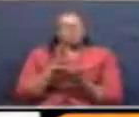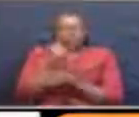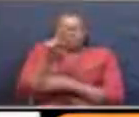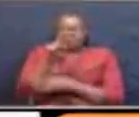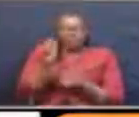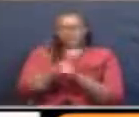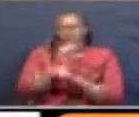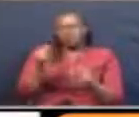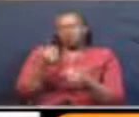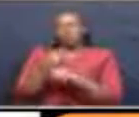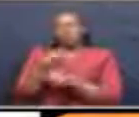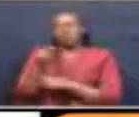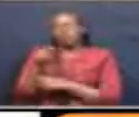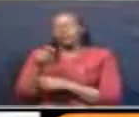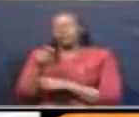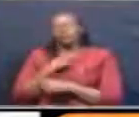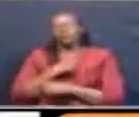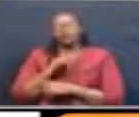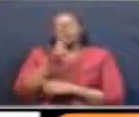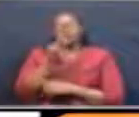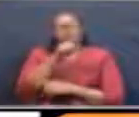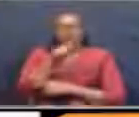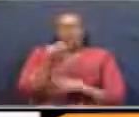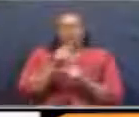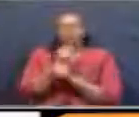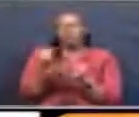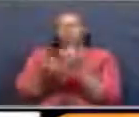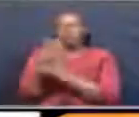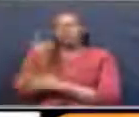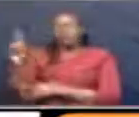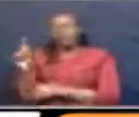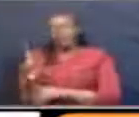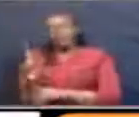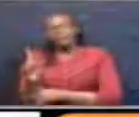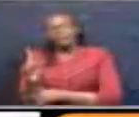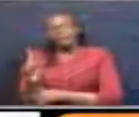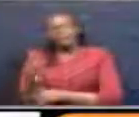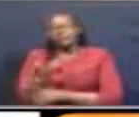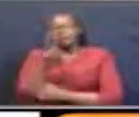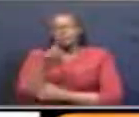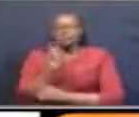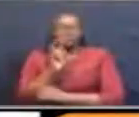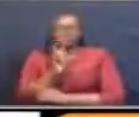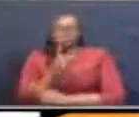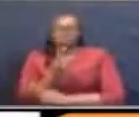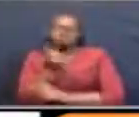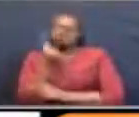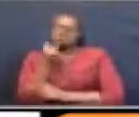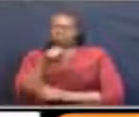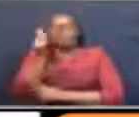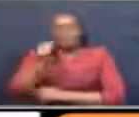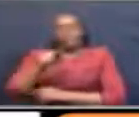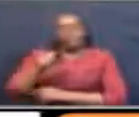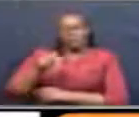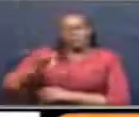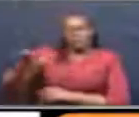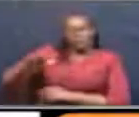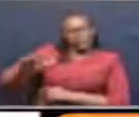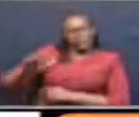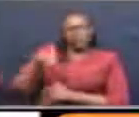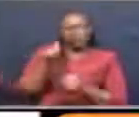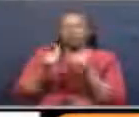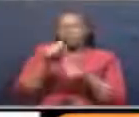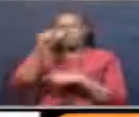rights will never make a wrong. Two wrongs will never make a right. Yeah. And therefore, you need to look and understand the other side of